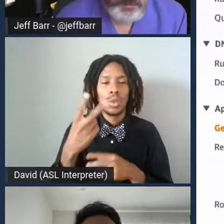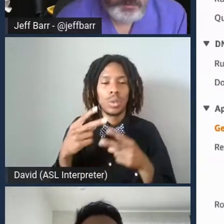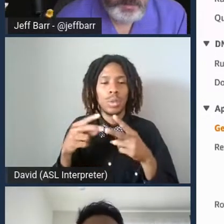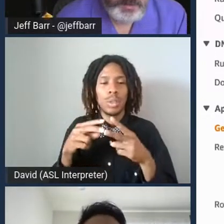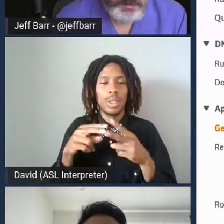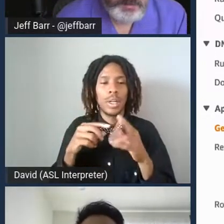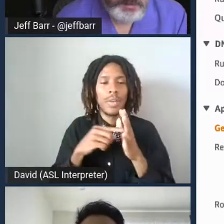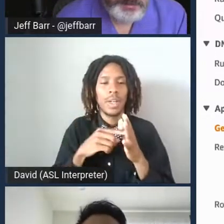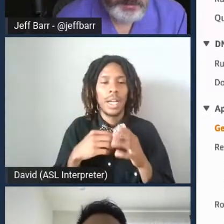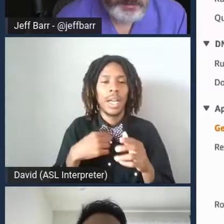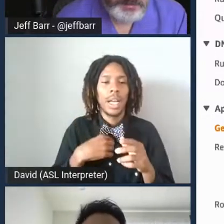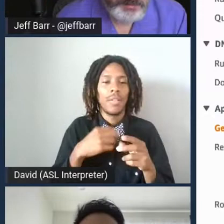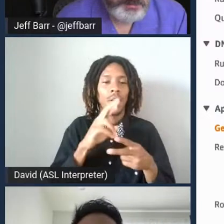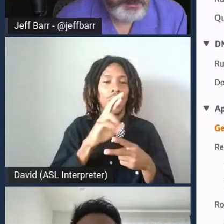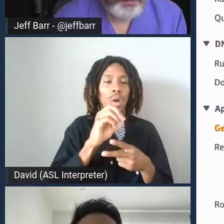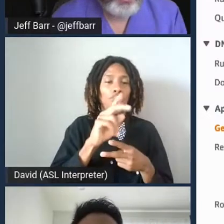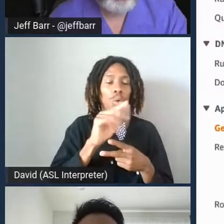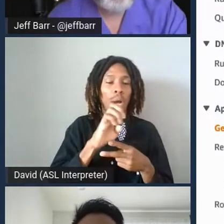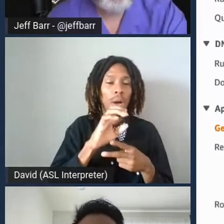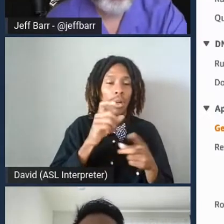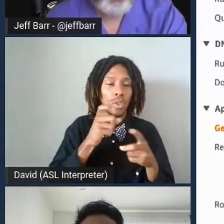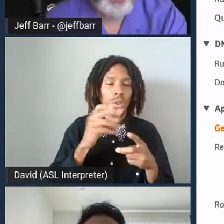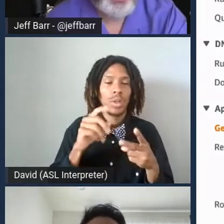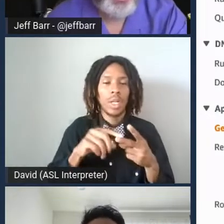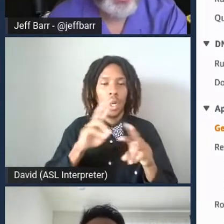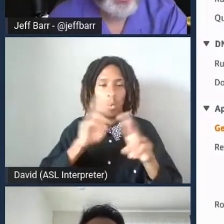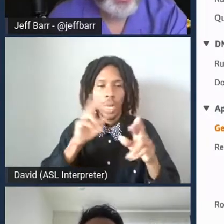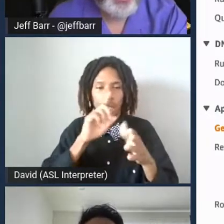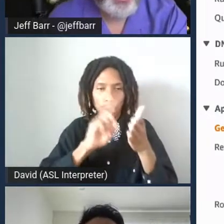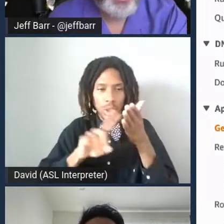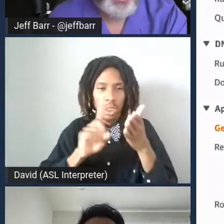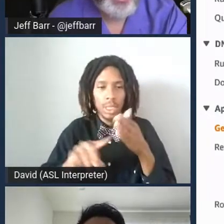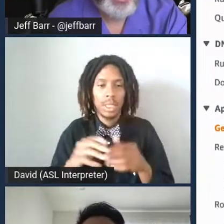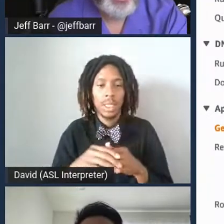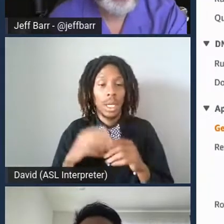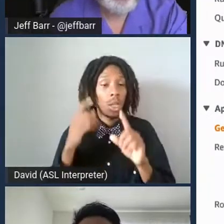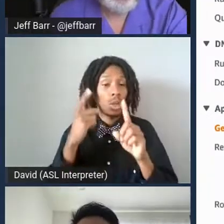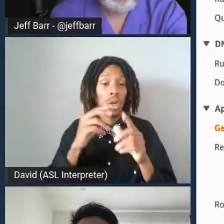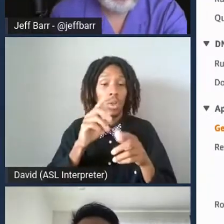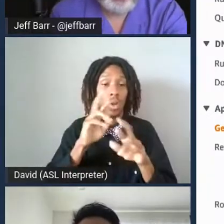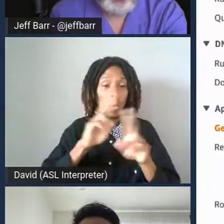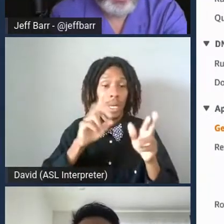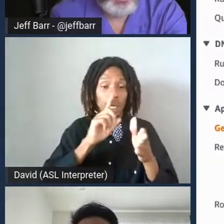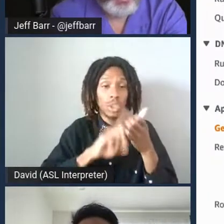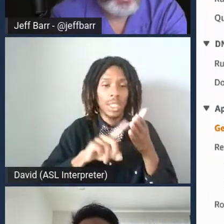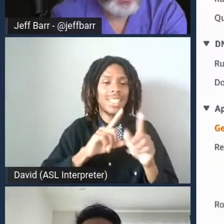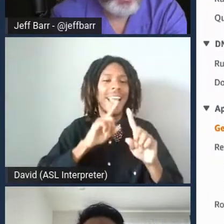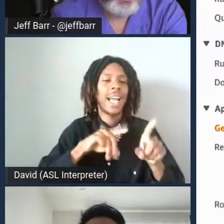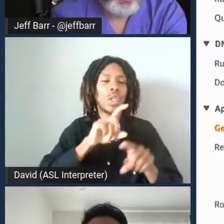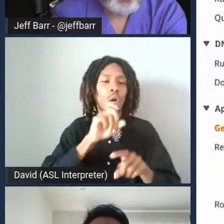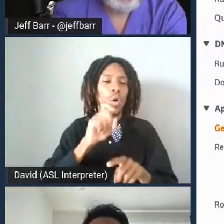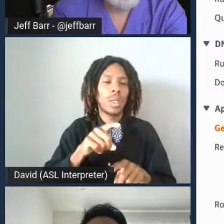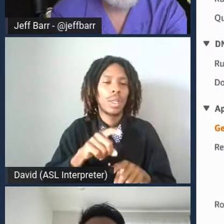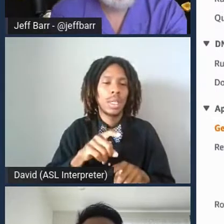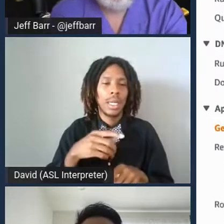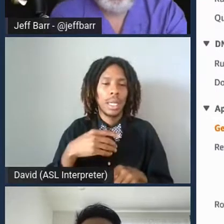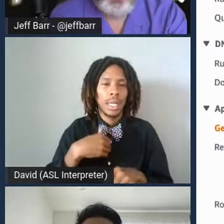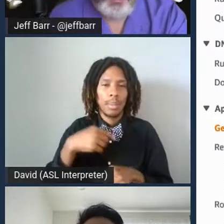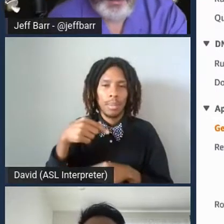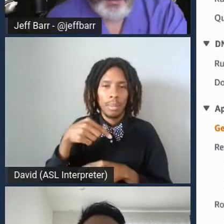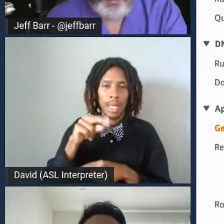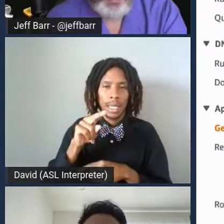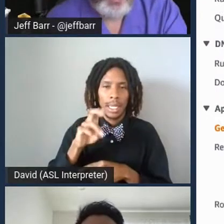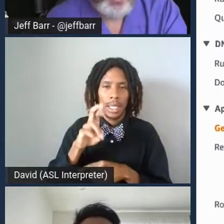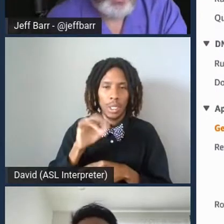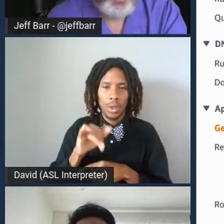readiness checks and routing controls. The idea for readiness checks is really to answer the question, is my cure gonna be better